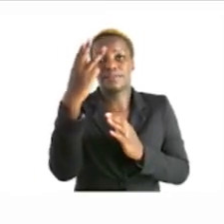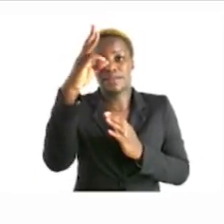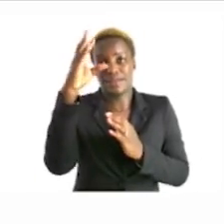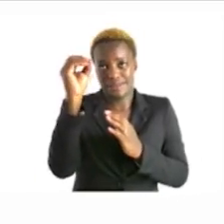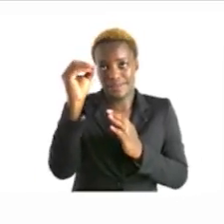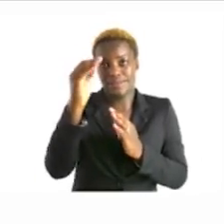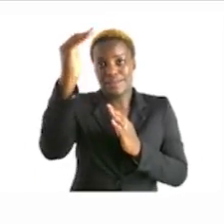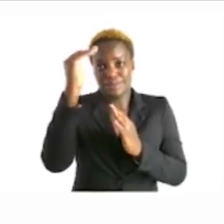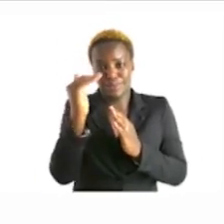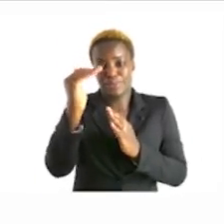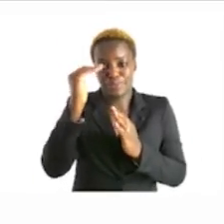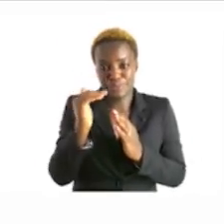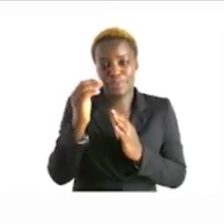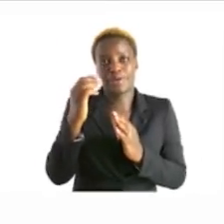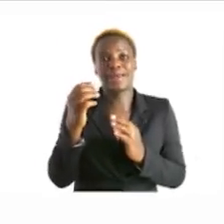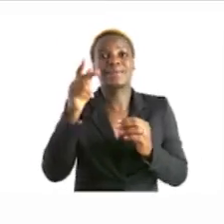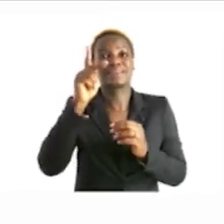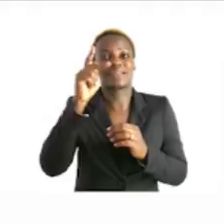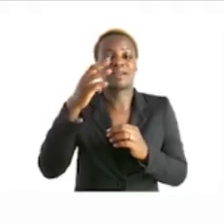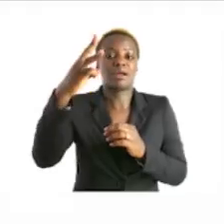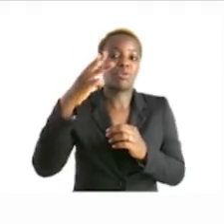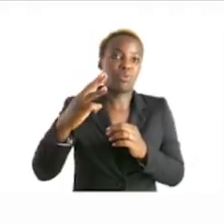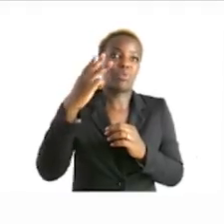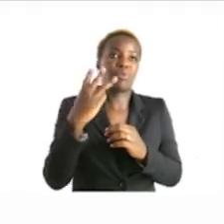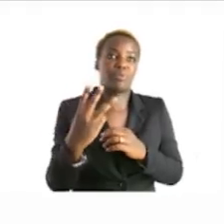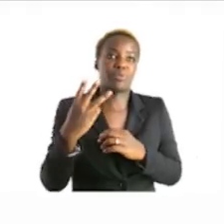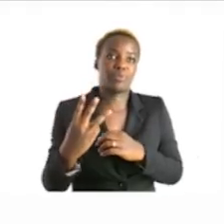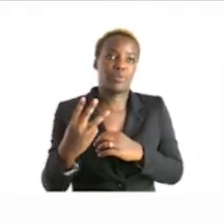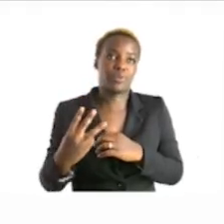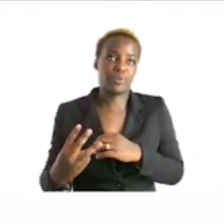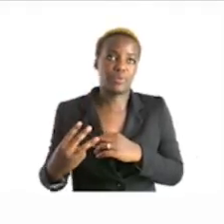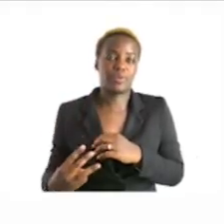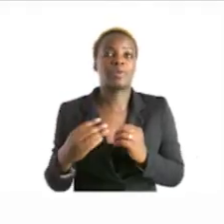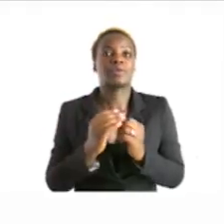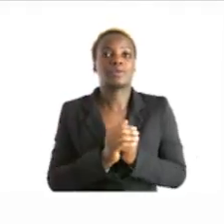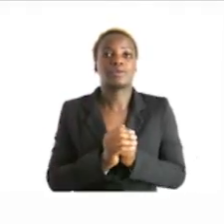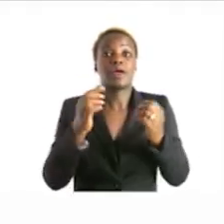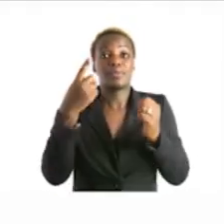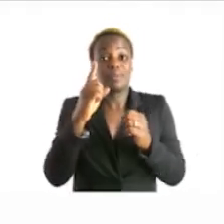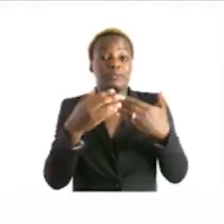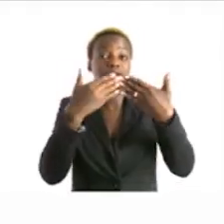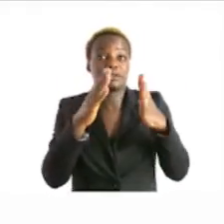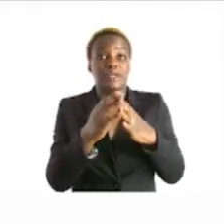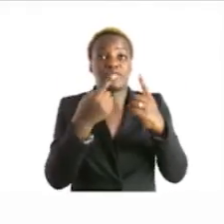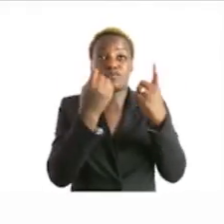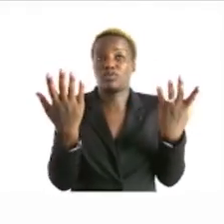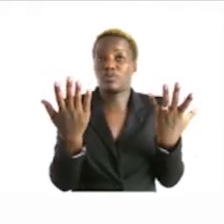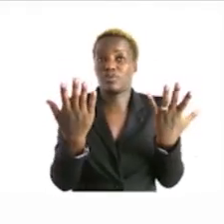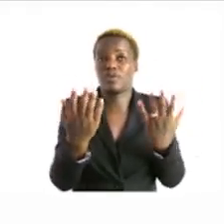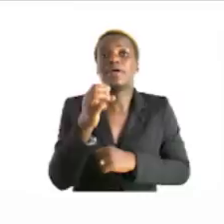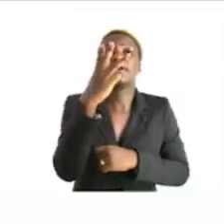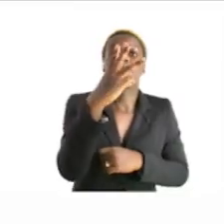answer so so we skip counting also in threes so now we start at number 30